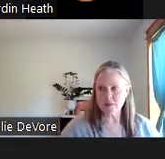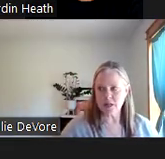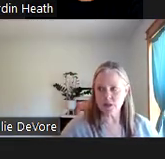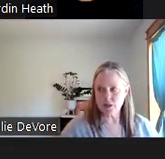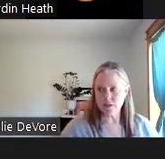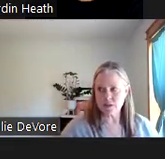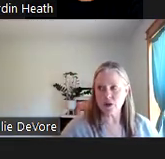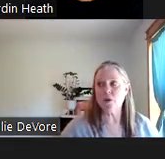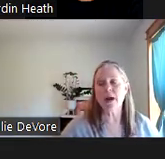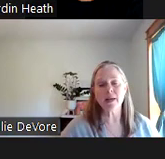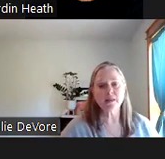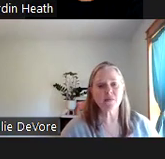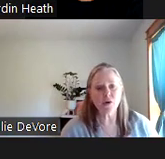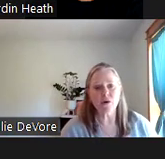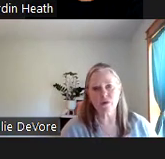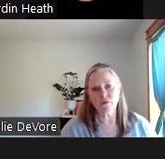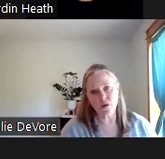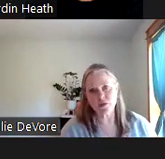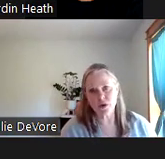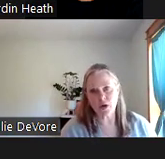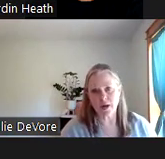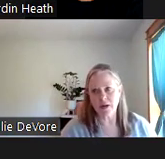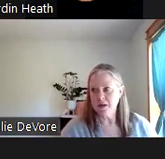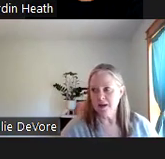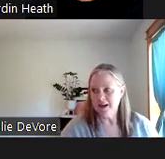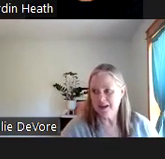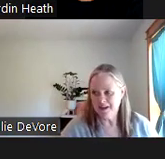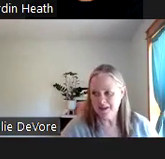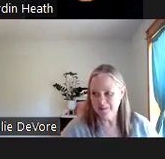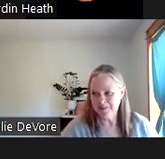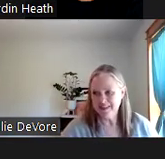Any abstentions? Oh, I guess I have to call for a vote. Sorry.